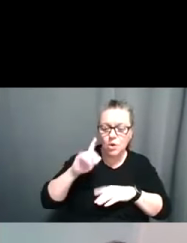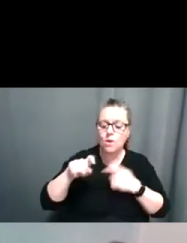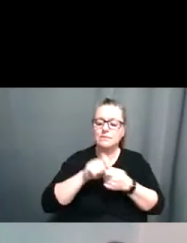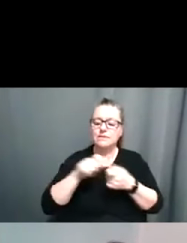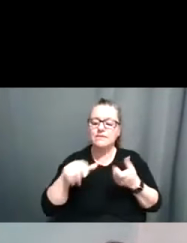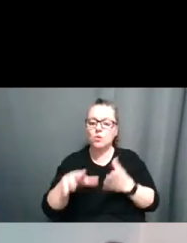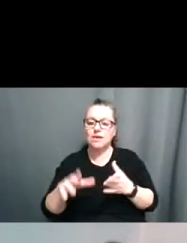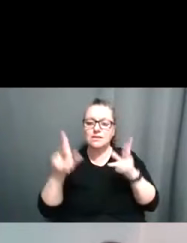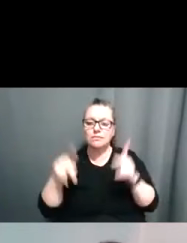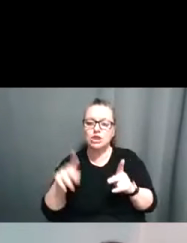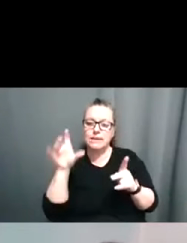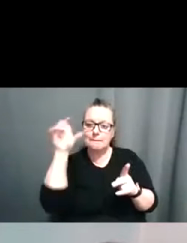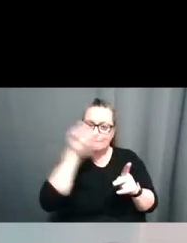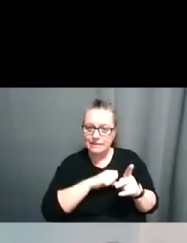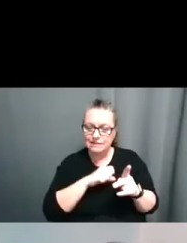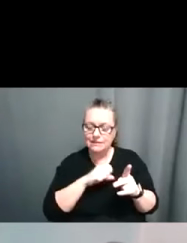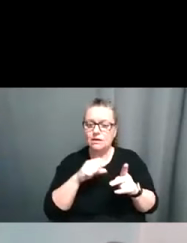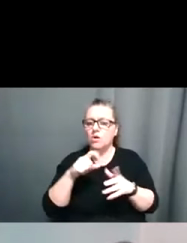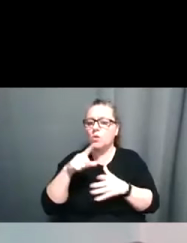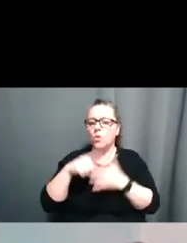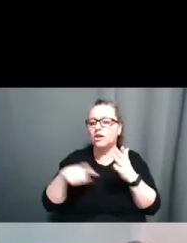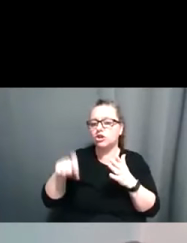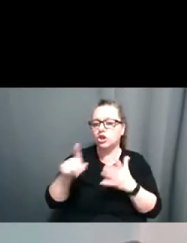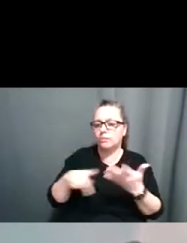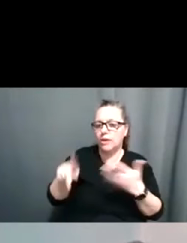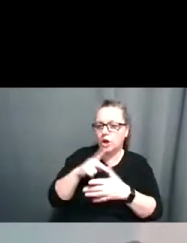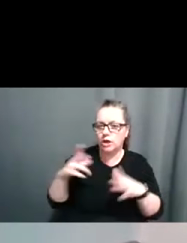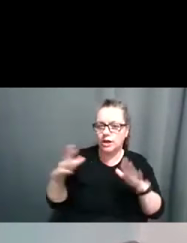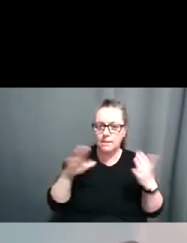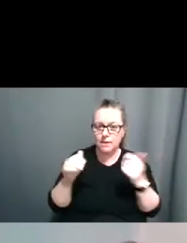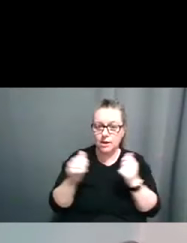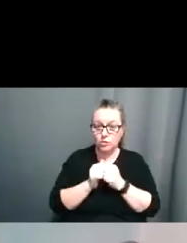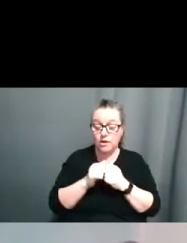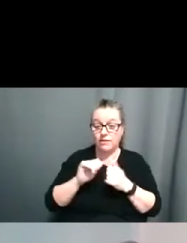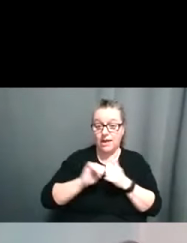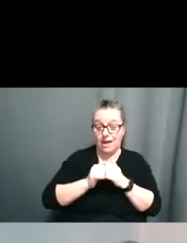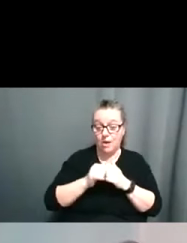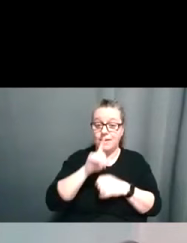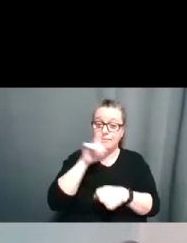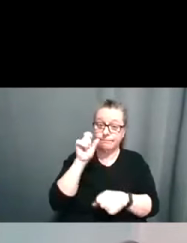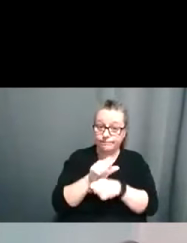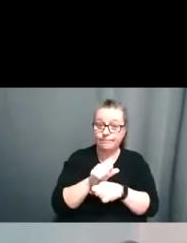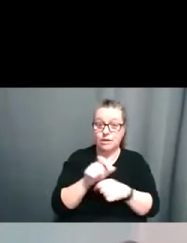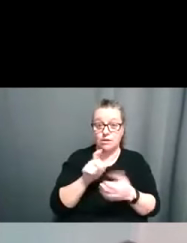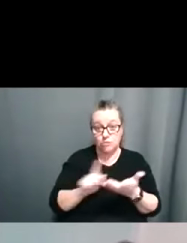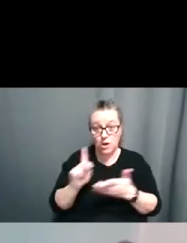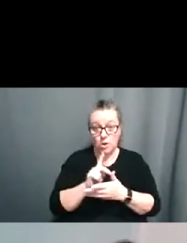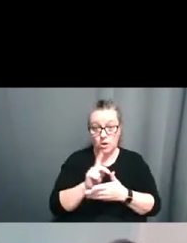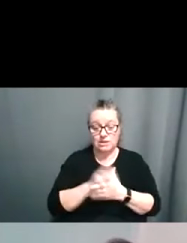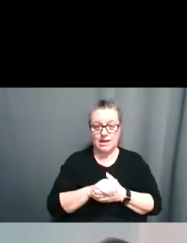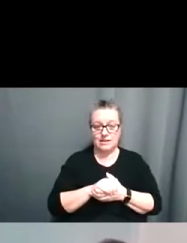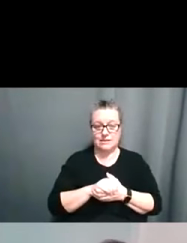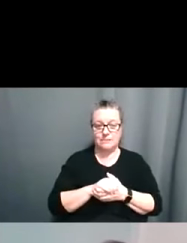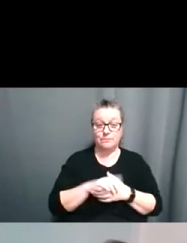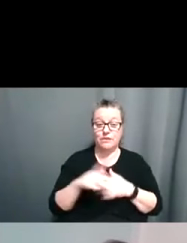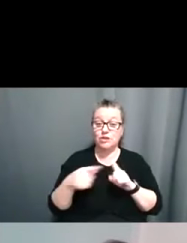miss the mark? And what should the priority have been compared with how they actually prioritized? Then once